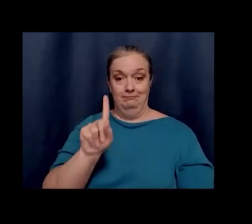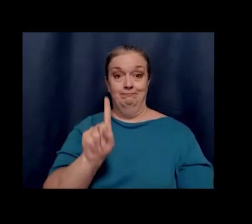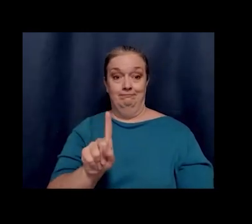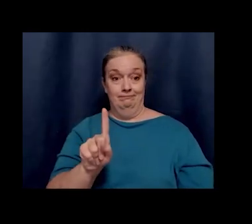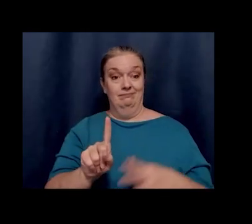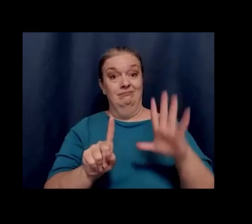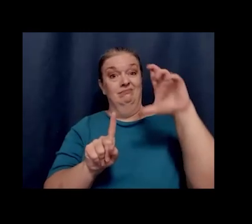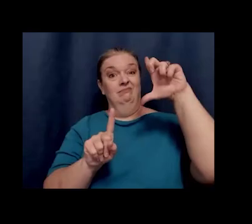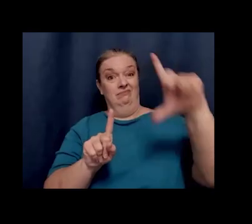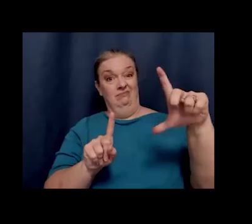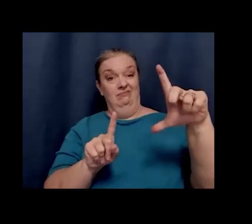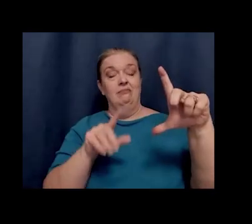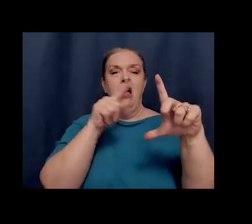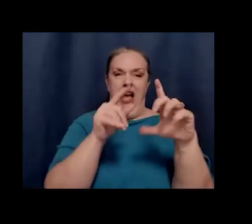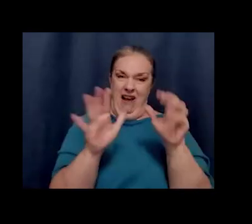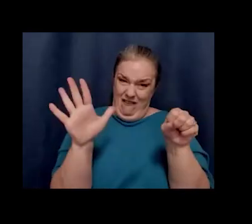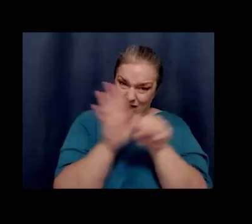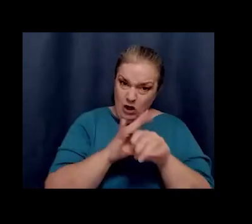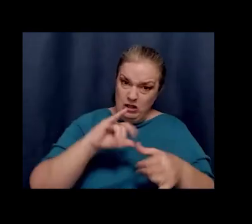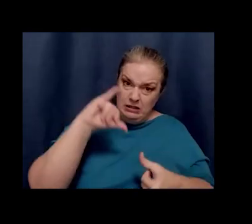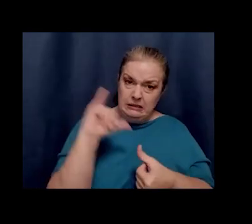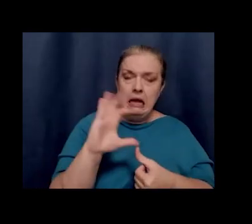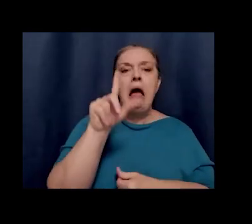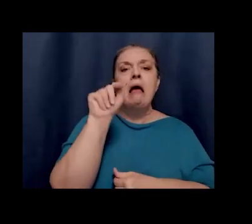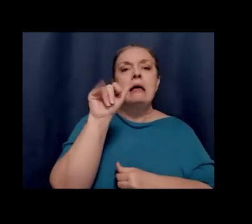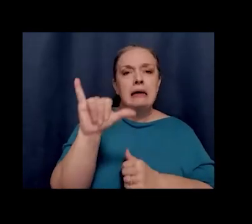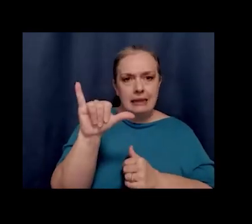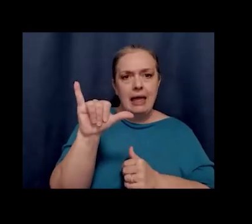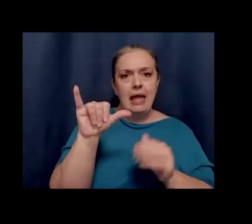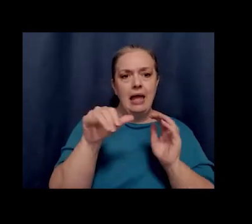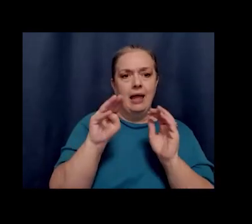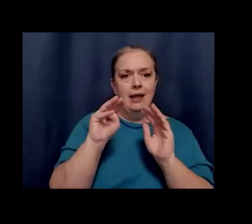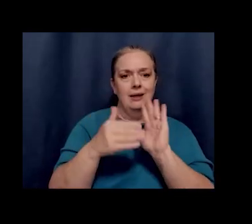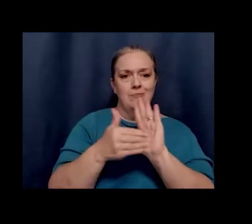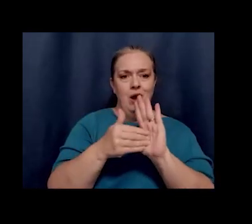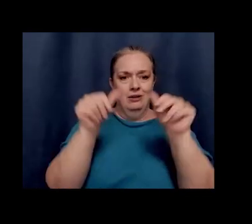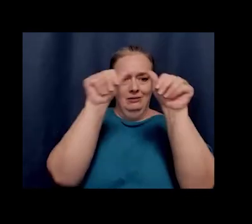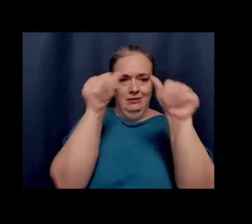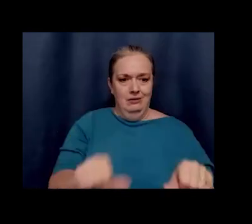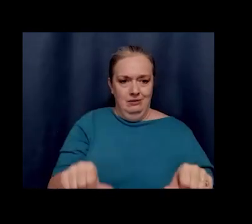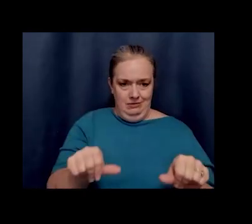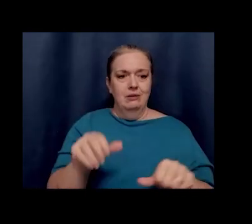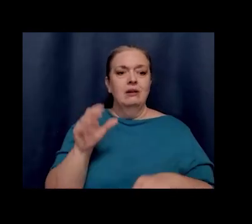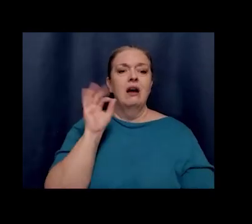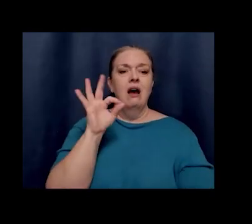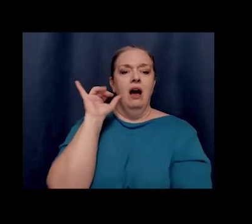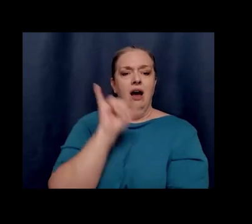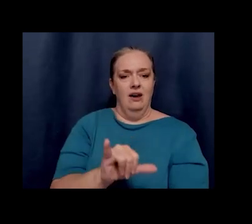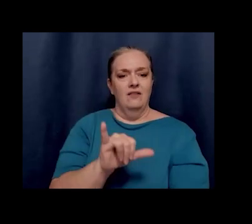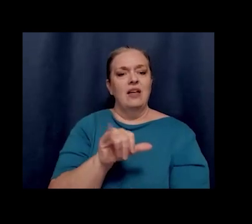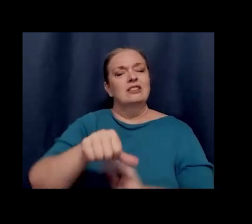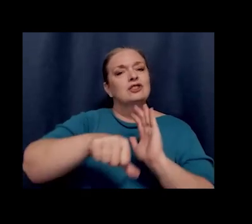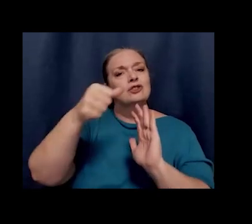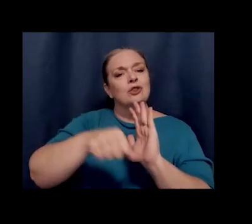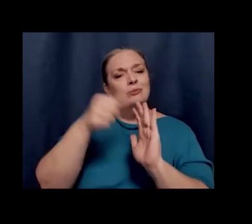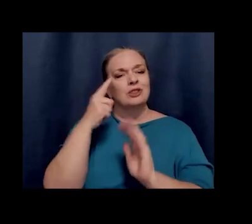model of his Spirit of Life figure for Saratoga Springs, and that's him in his Chesterwood studio. You get a sense